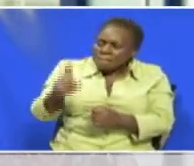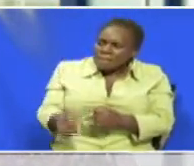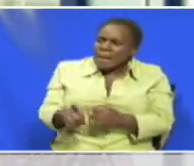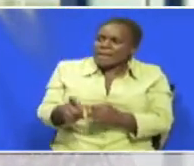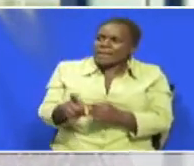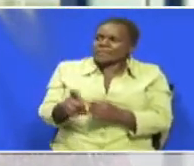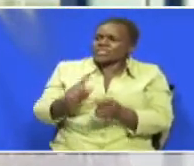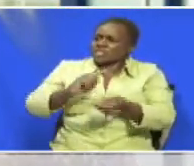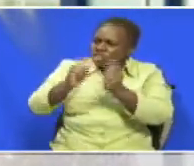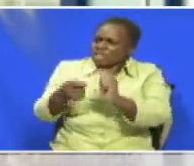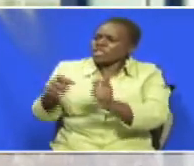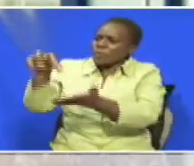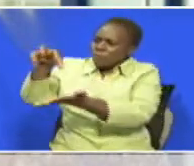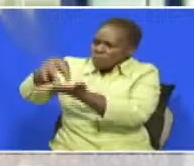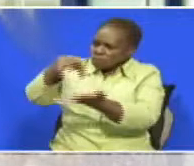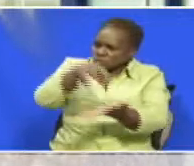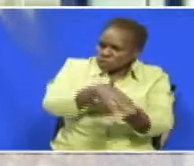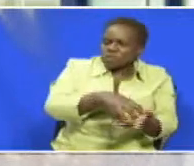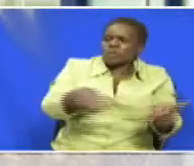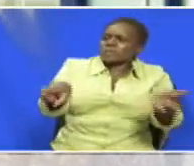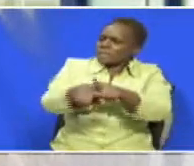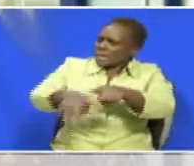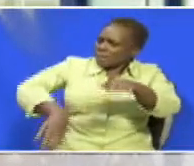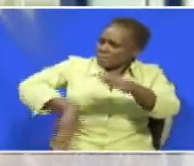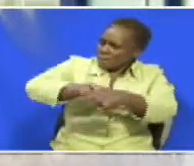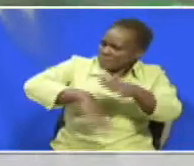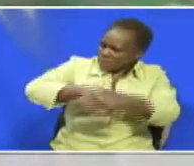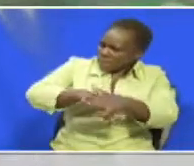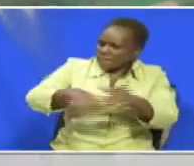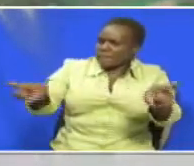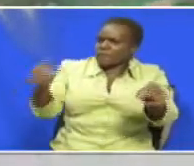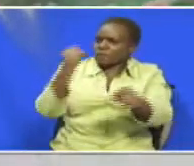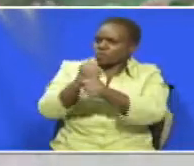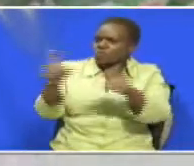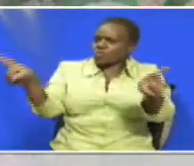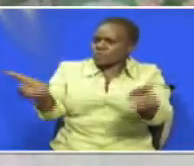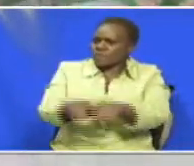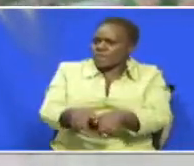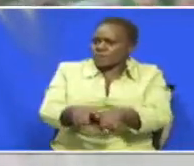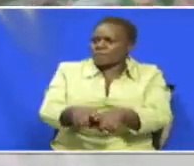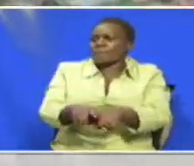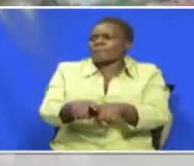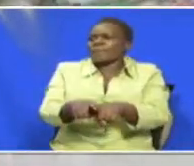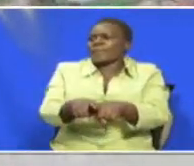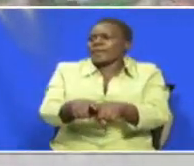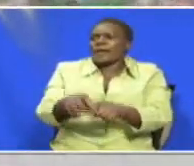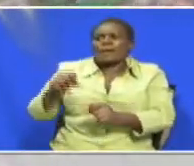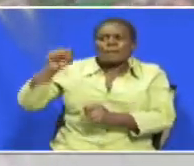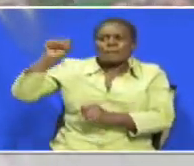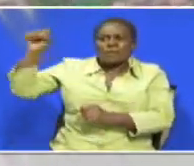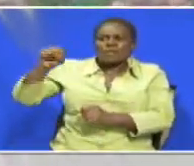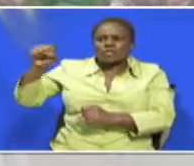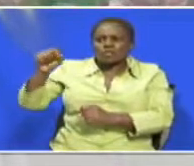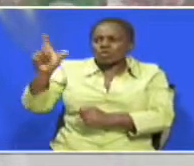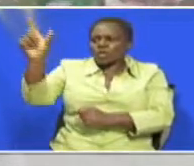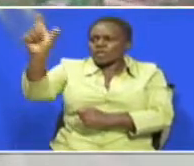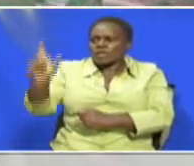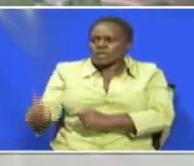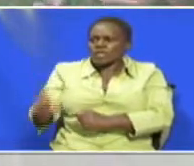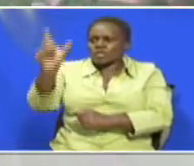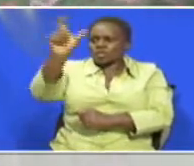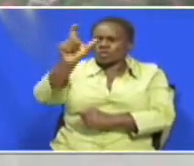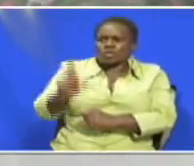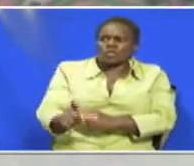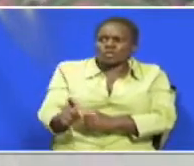course. Yeah. Even in football, that's what you do. Then there is the virgin political territory,